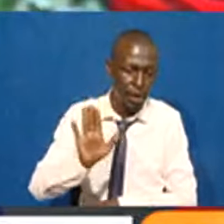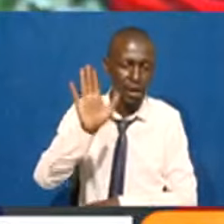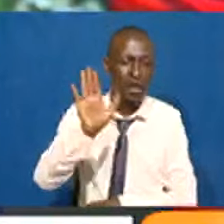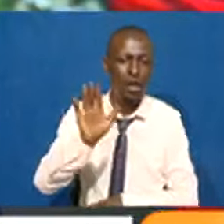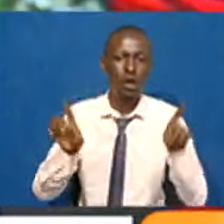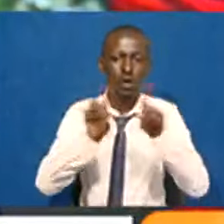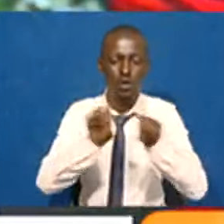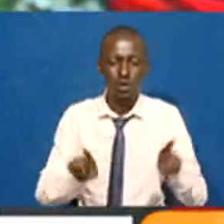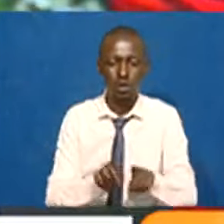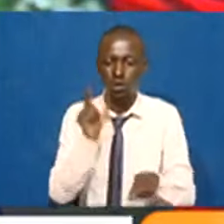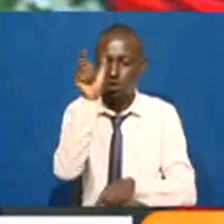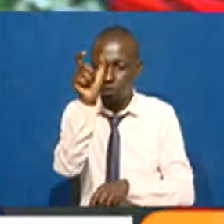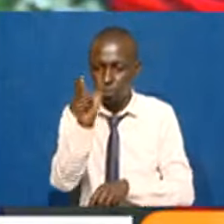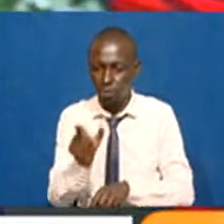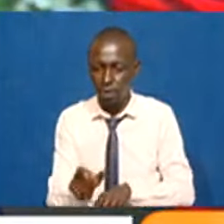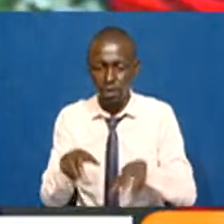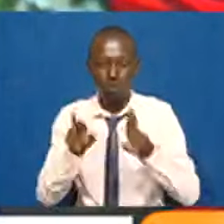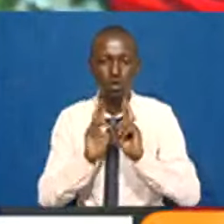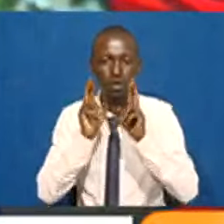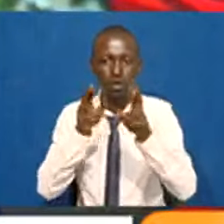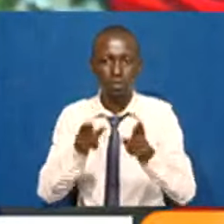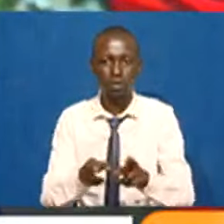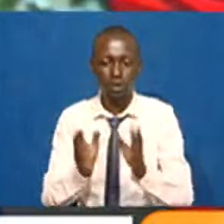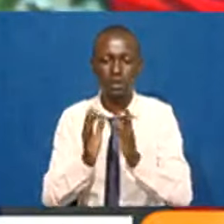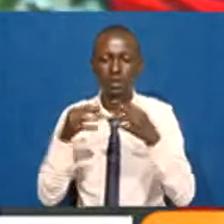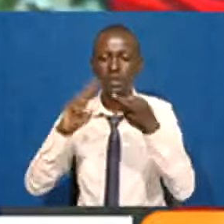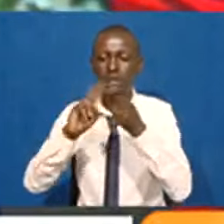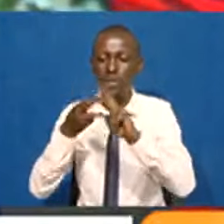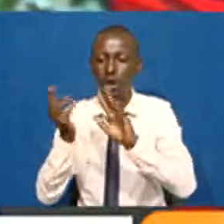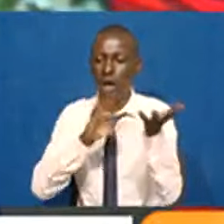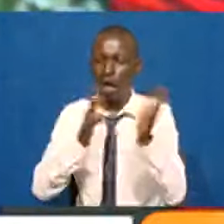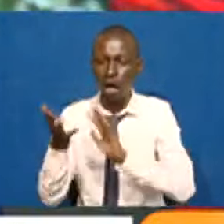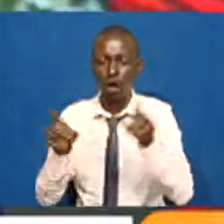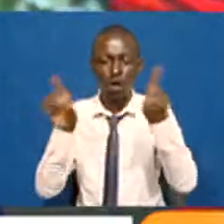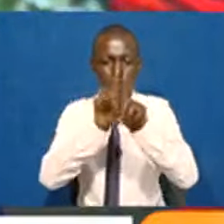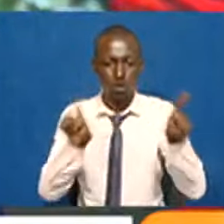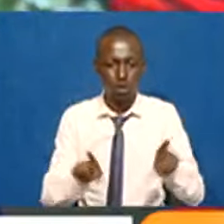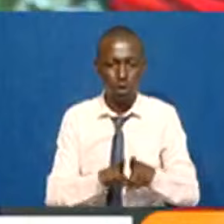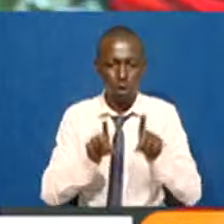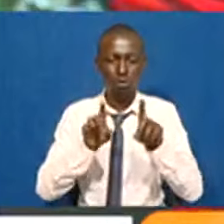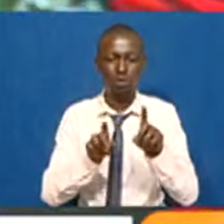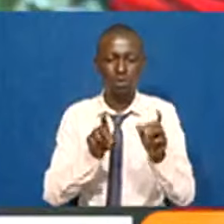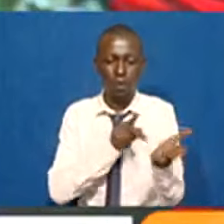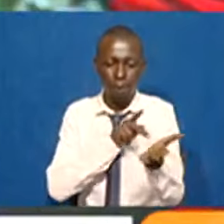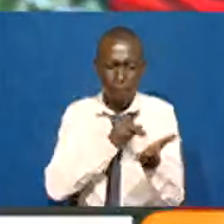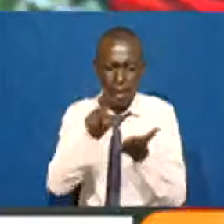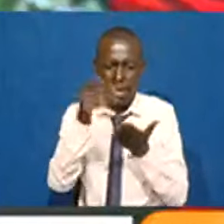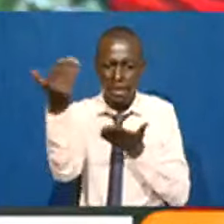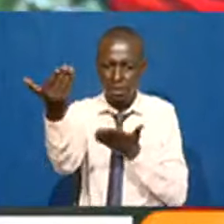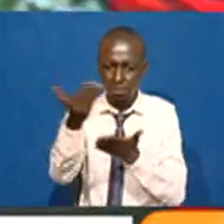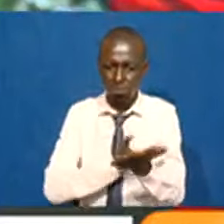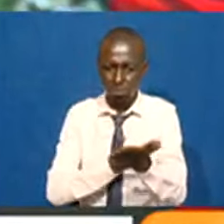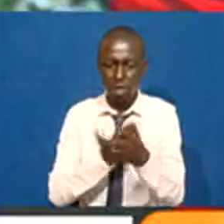person reporting and the deceased. And three, the invoice from the mortuary that's going to give us the guide on how to make the